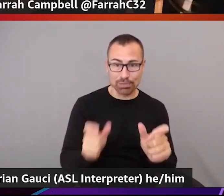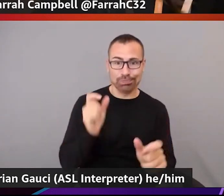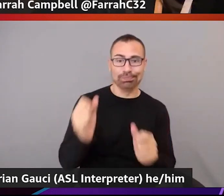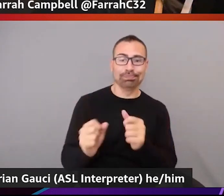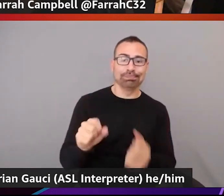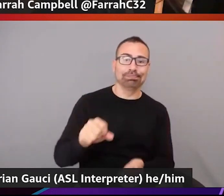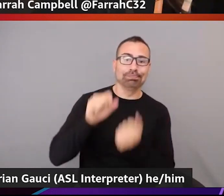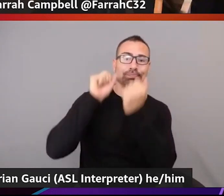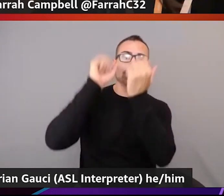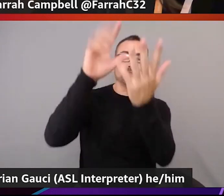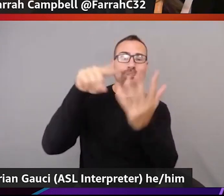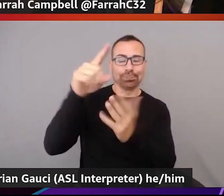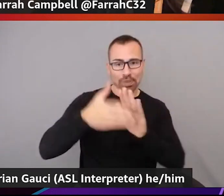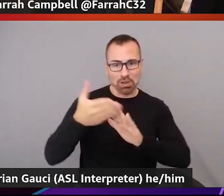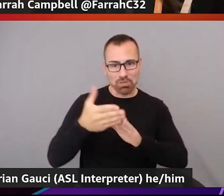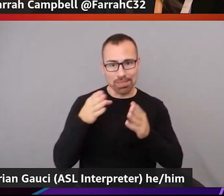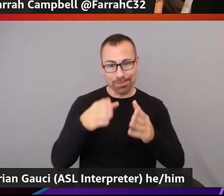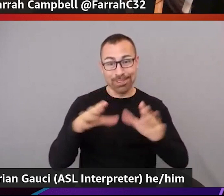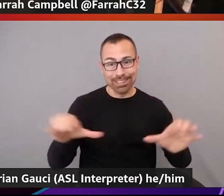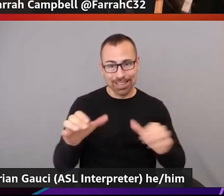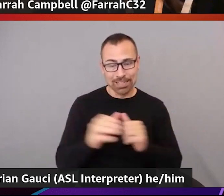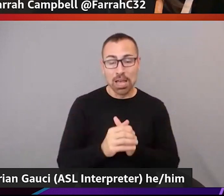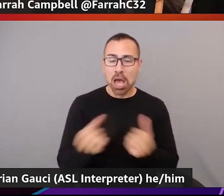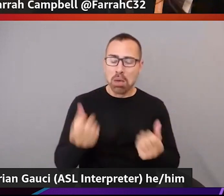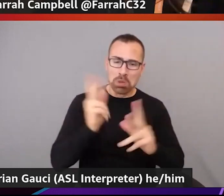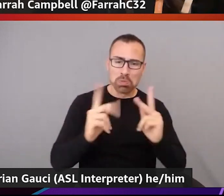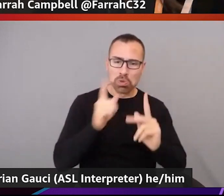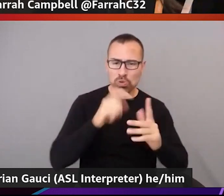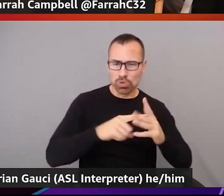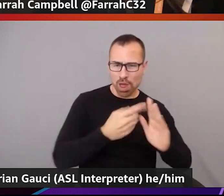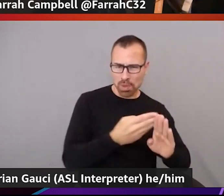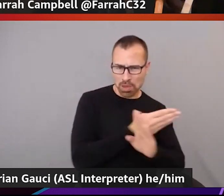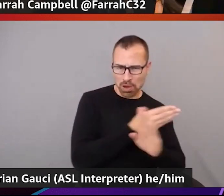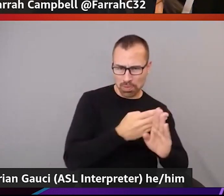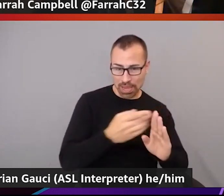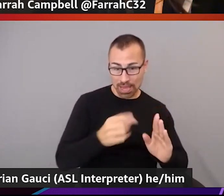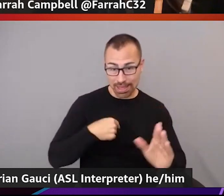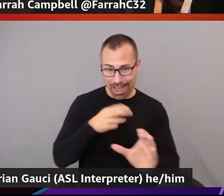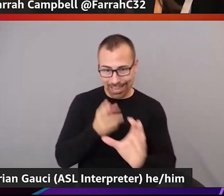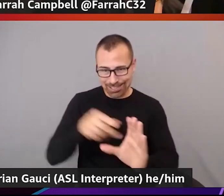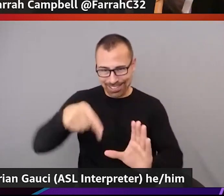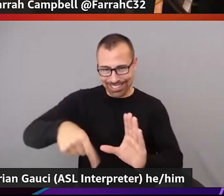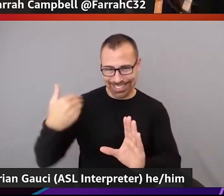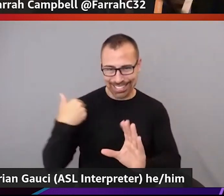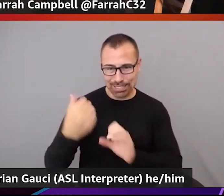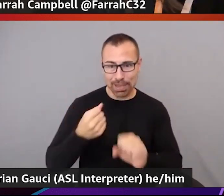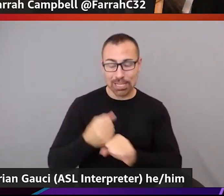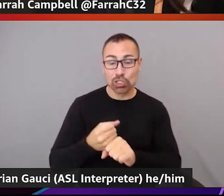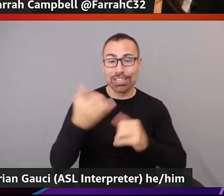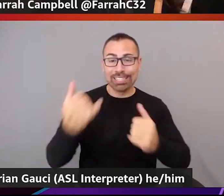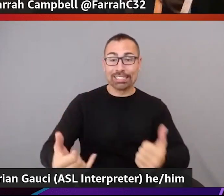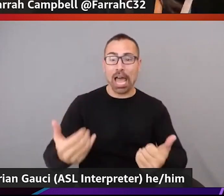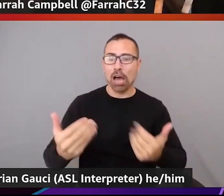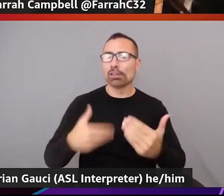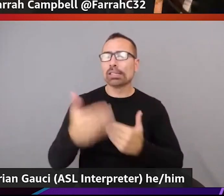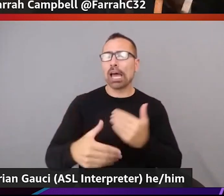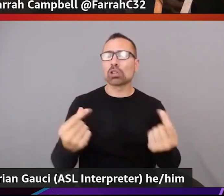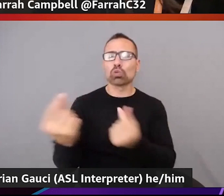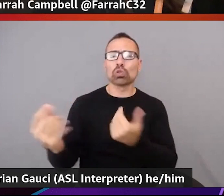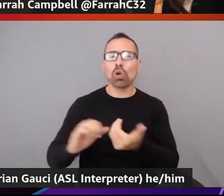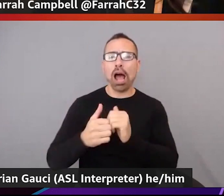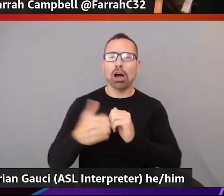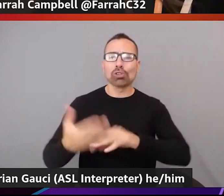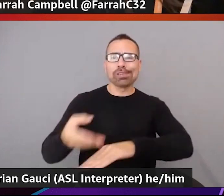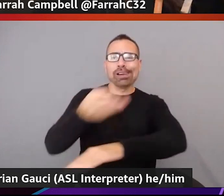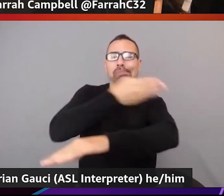people that started before me, and then when I joined this past year, is okay, taking that next step on optimization and improvement and